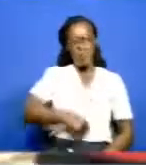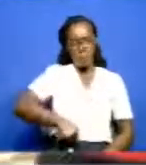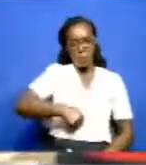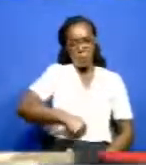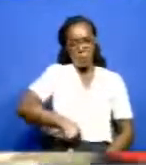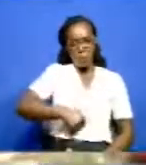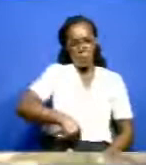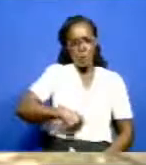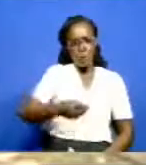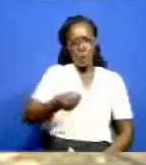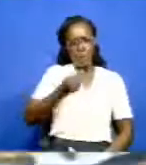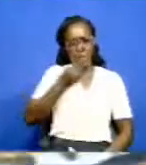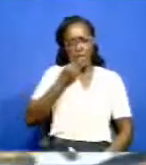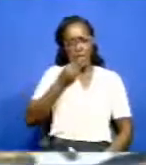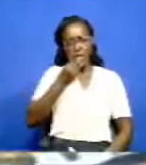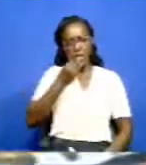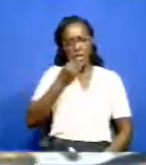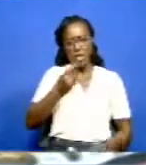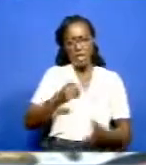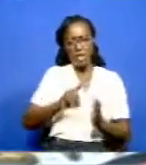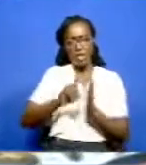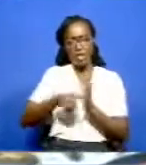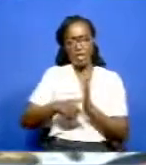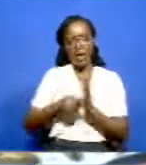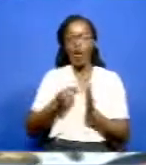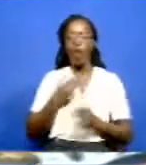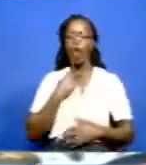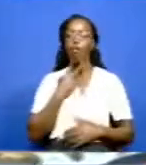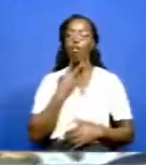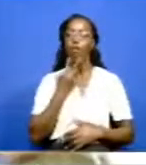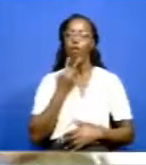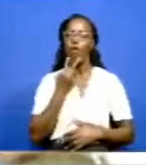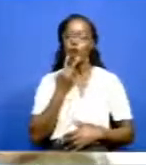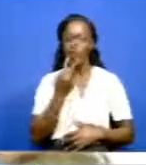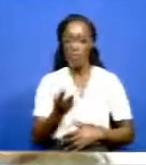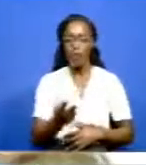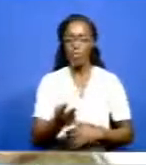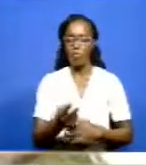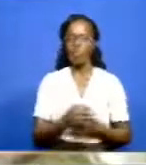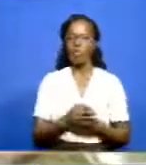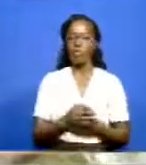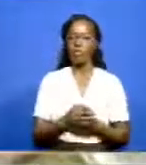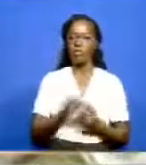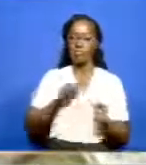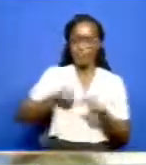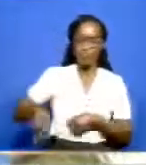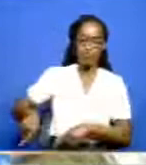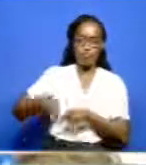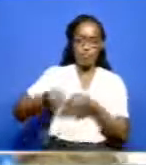after eating the food and thereafter began to vomit and diarrhea.